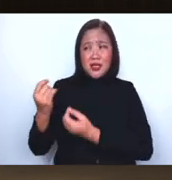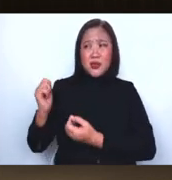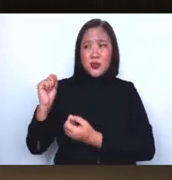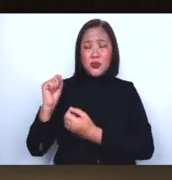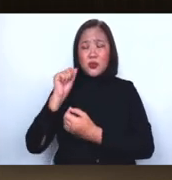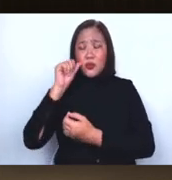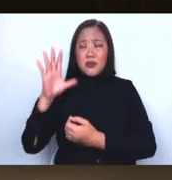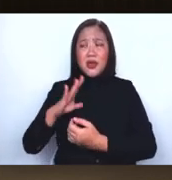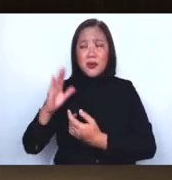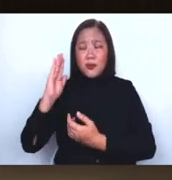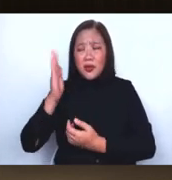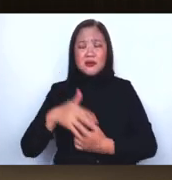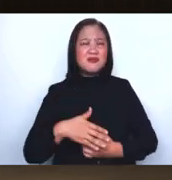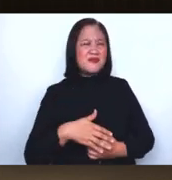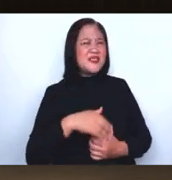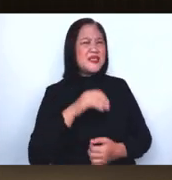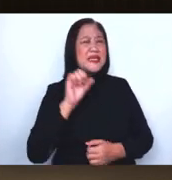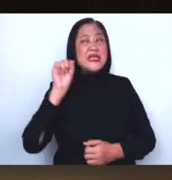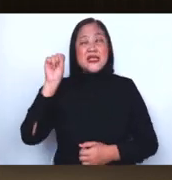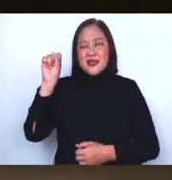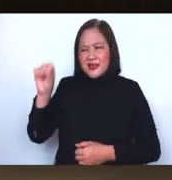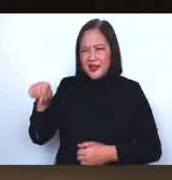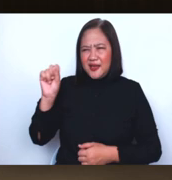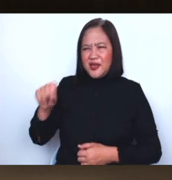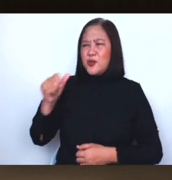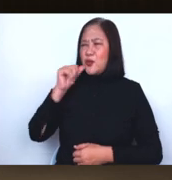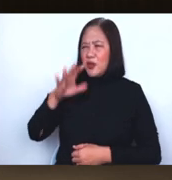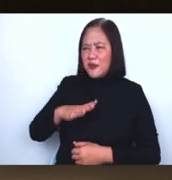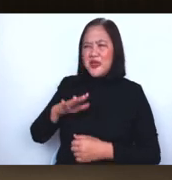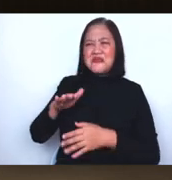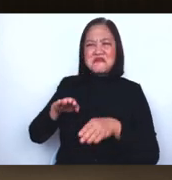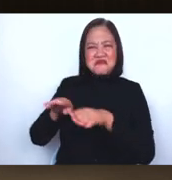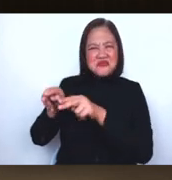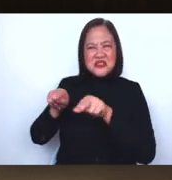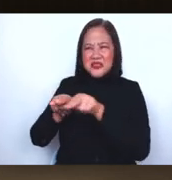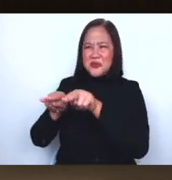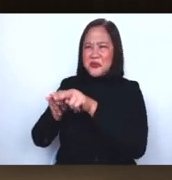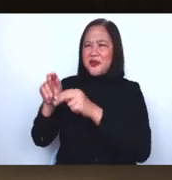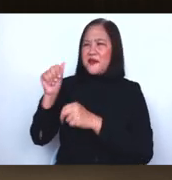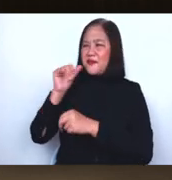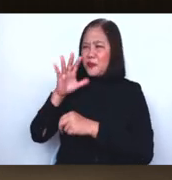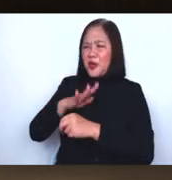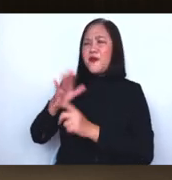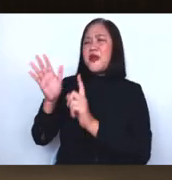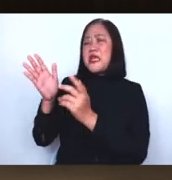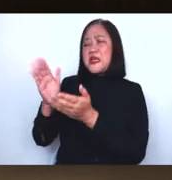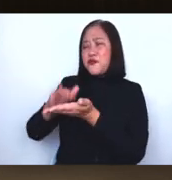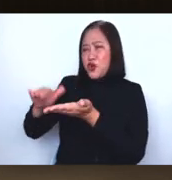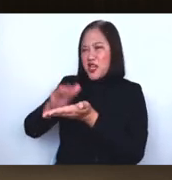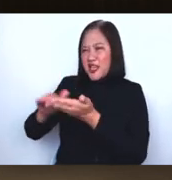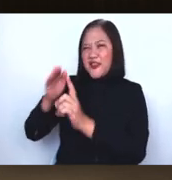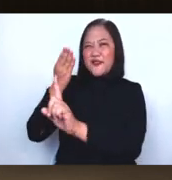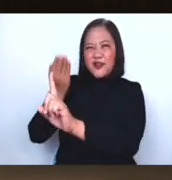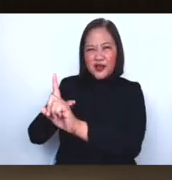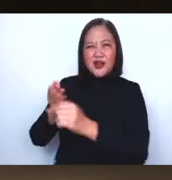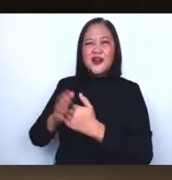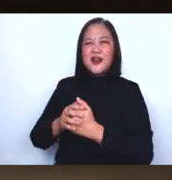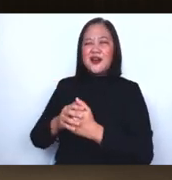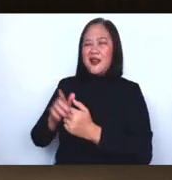Many women would... Yes, Ernesto. The average Filipino woman would easily forgive her